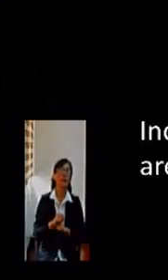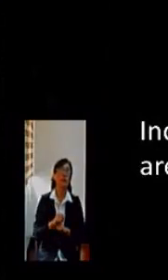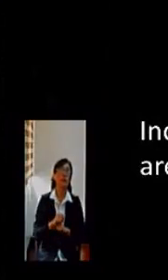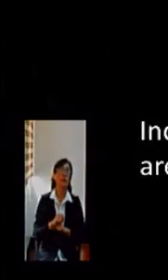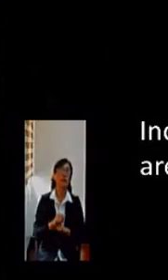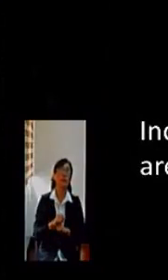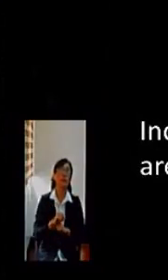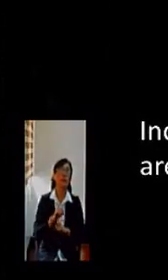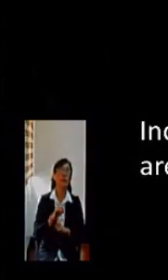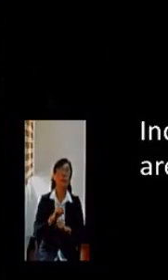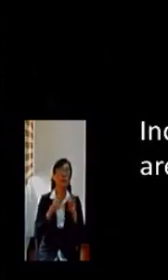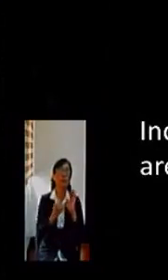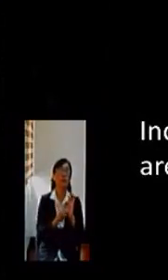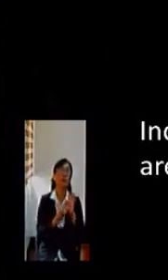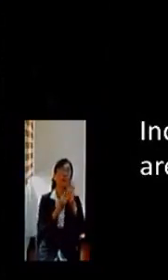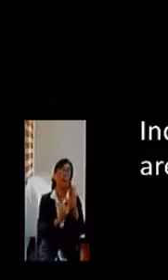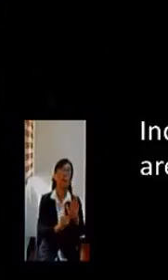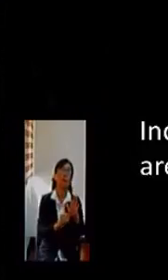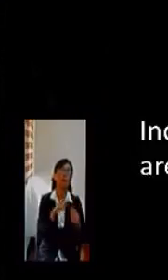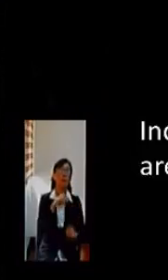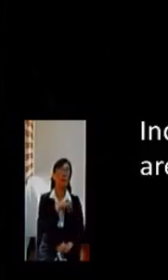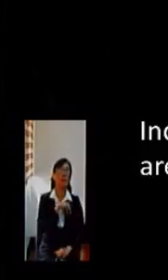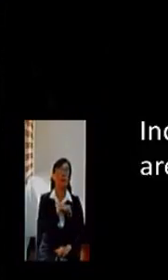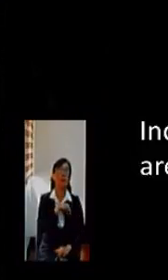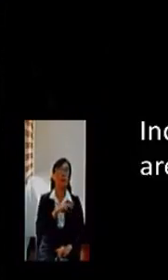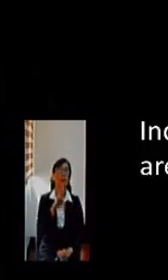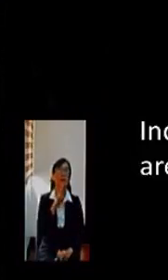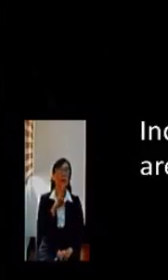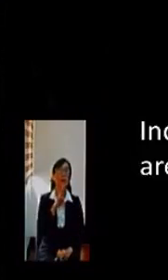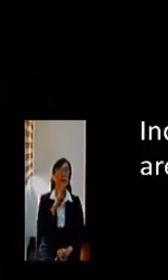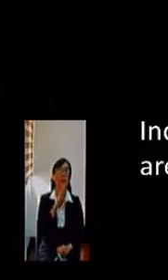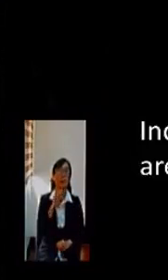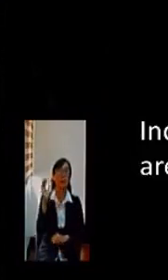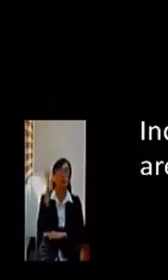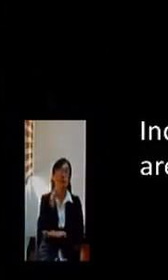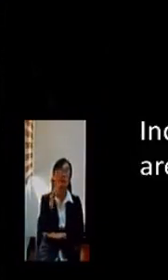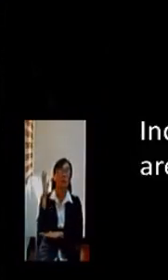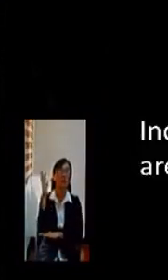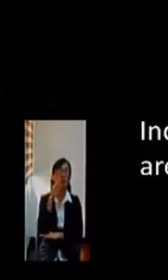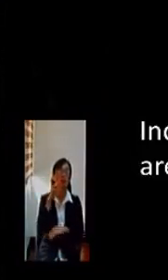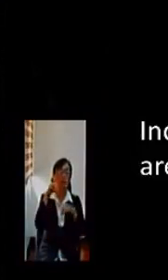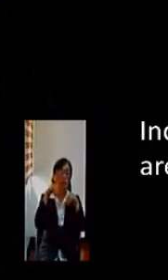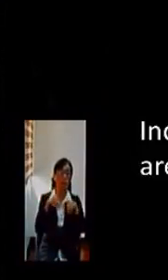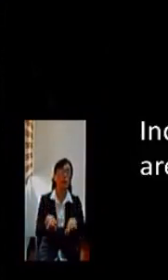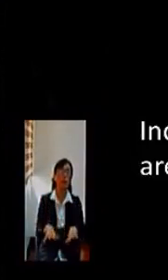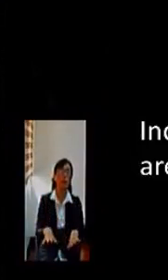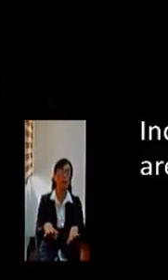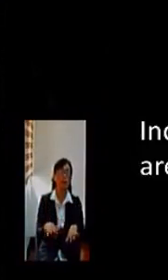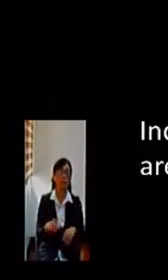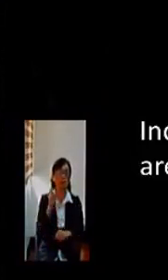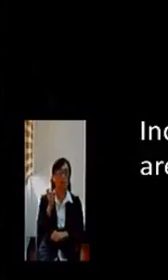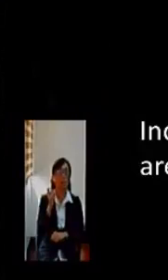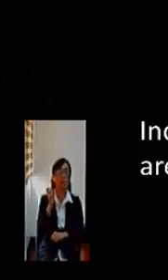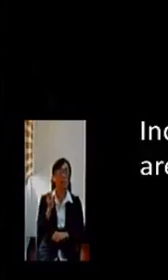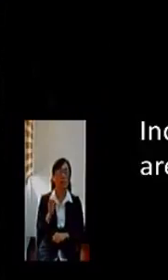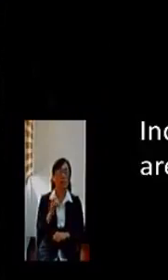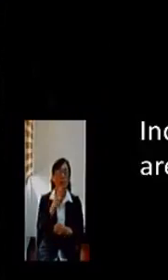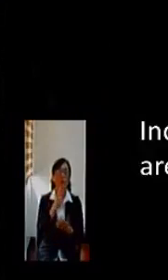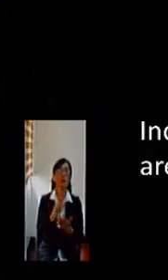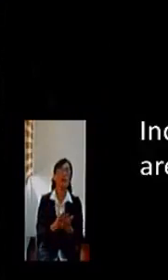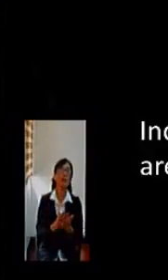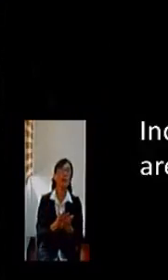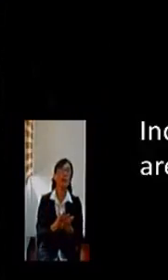The indicators of the quality of water and the extent of forest are disappearing rapidly as well. This